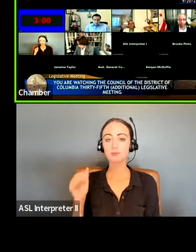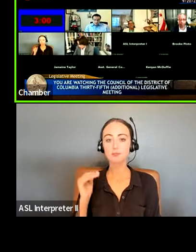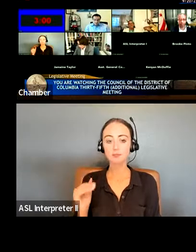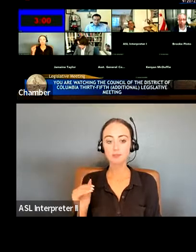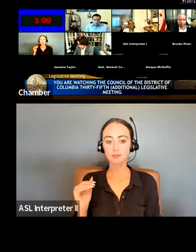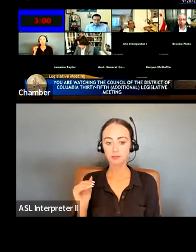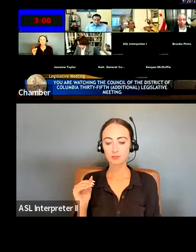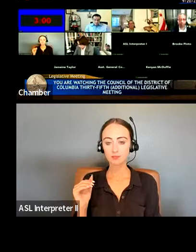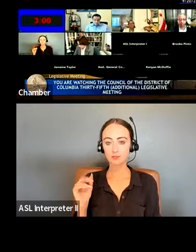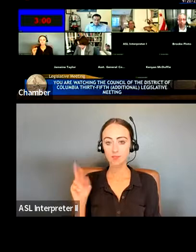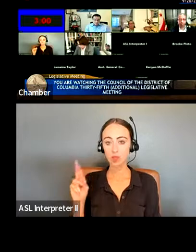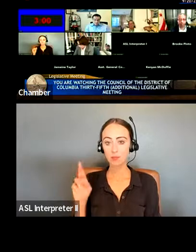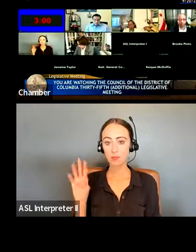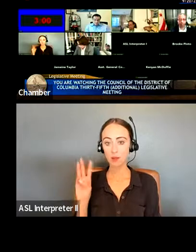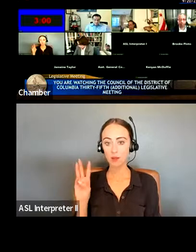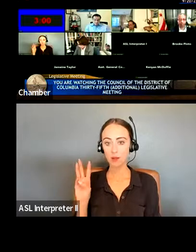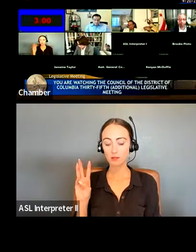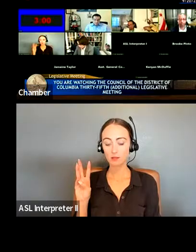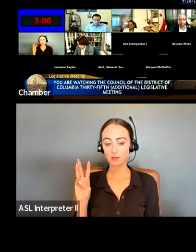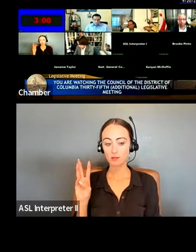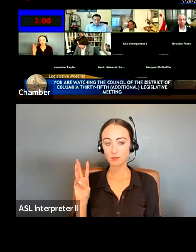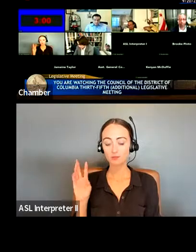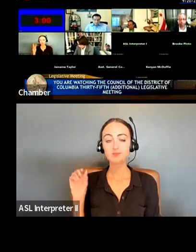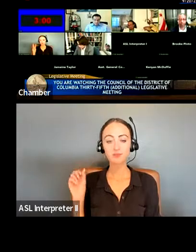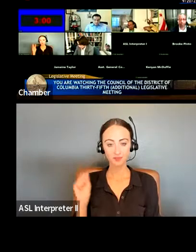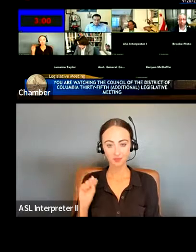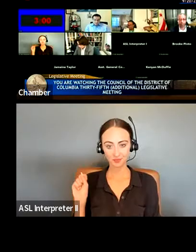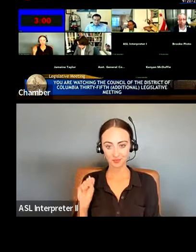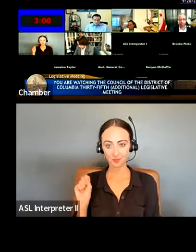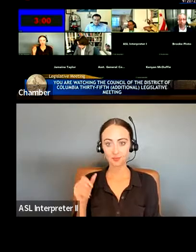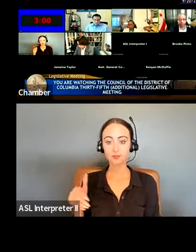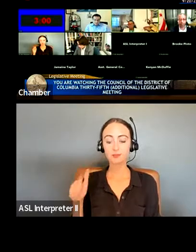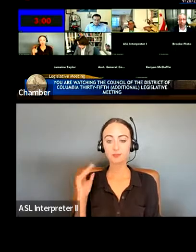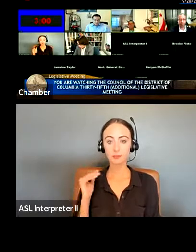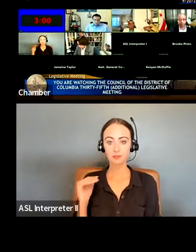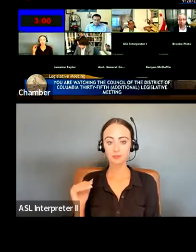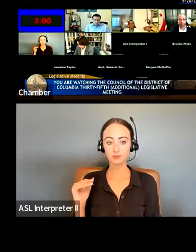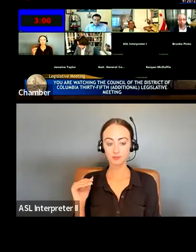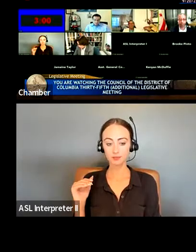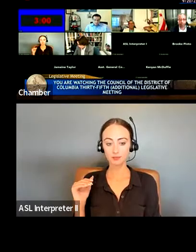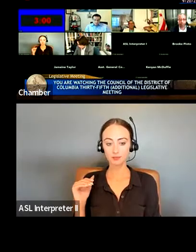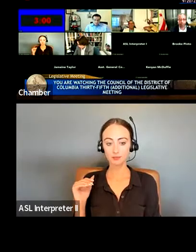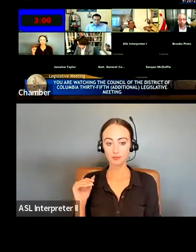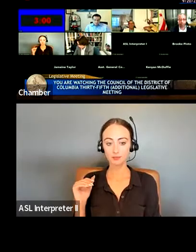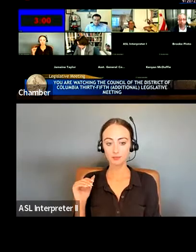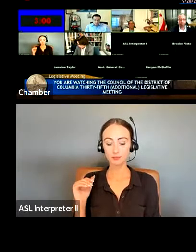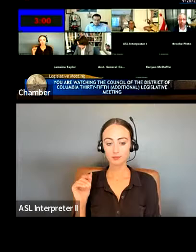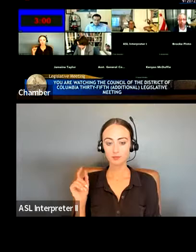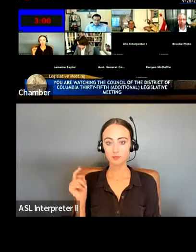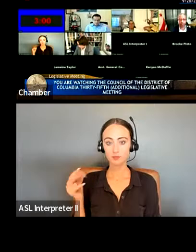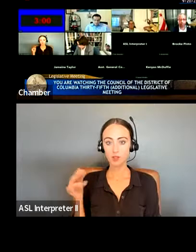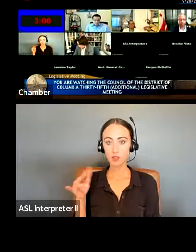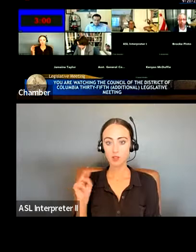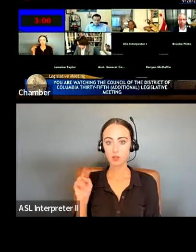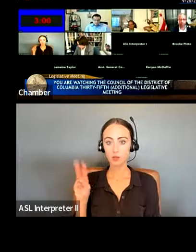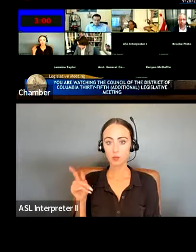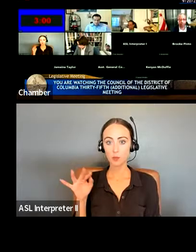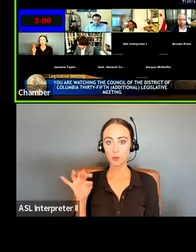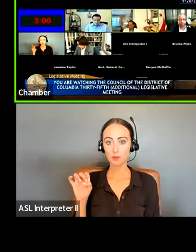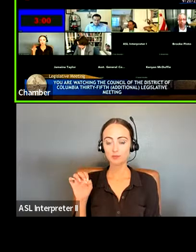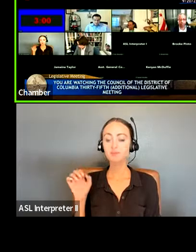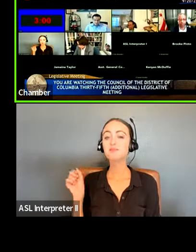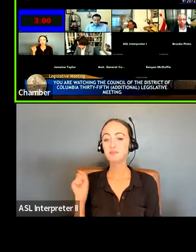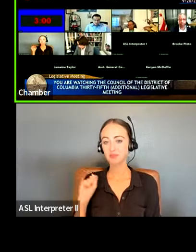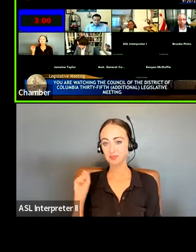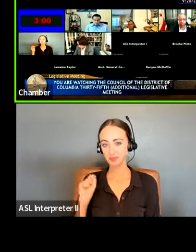yes. Councilmember Robert White. Yes. Councilmember Robert White votes yes. Councilmember Trayon White.